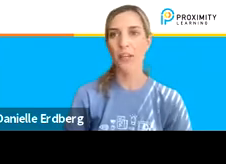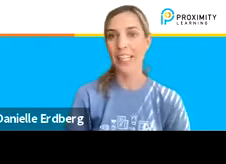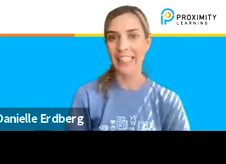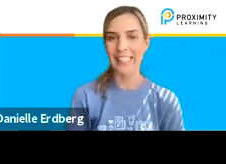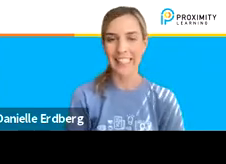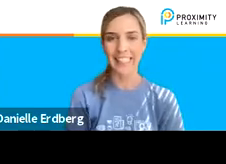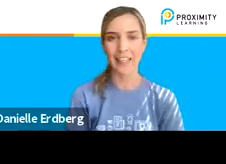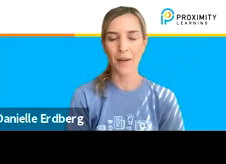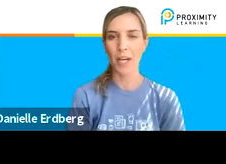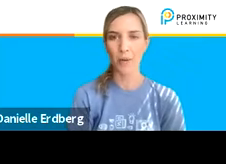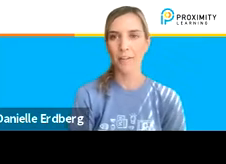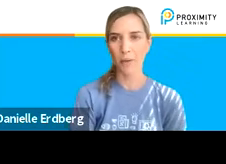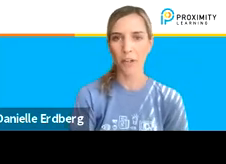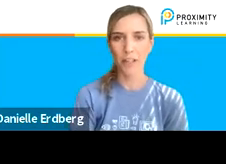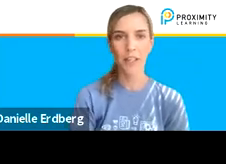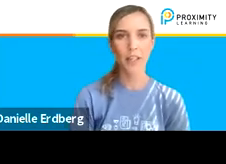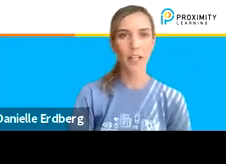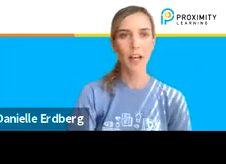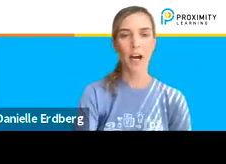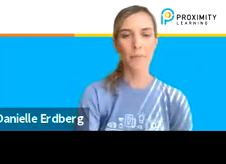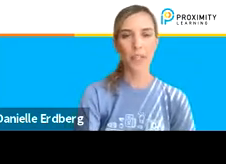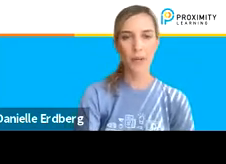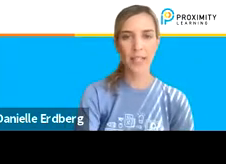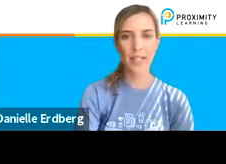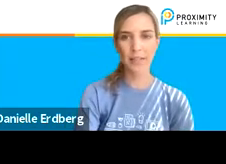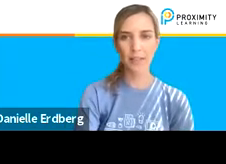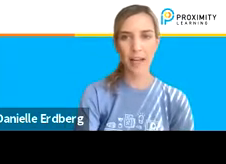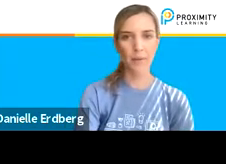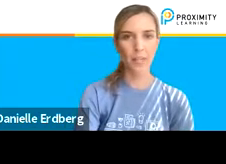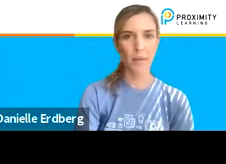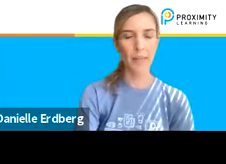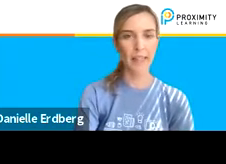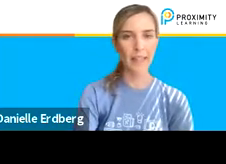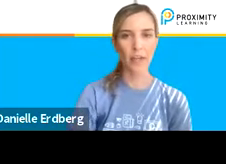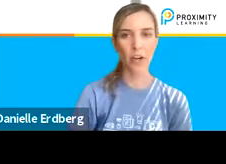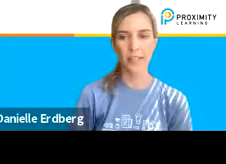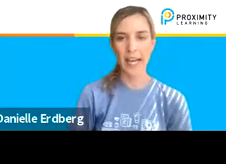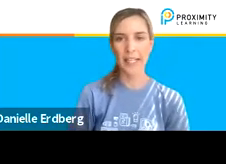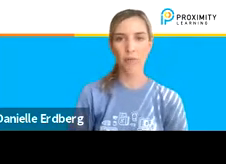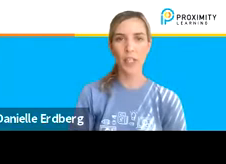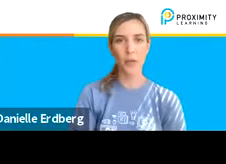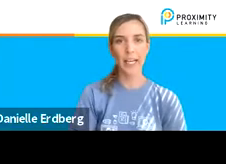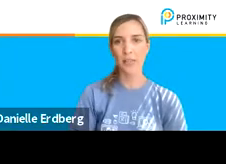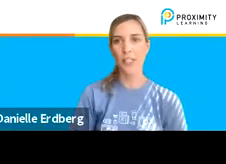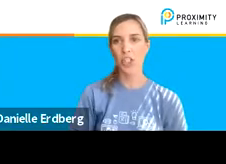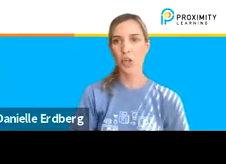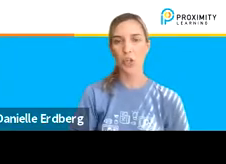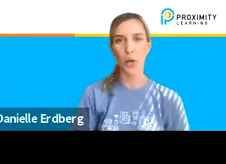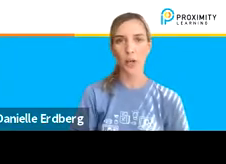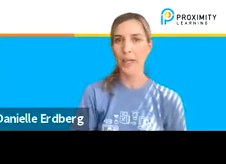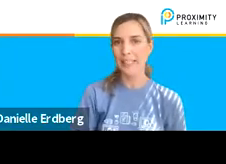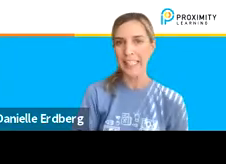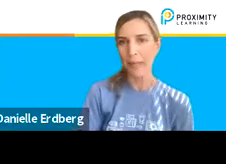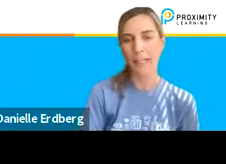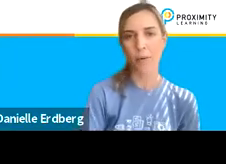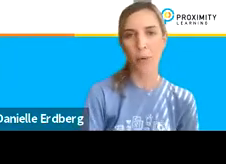what you guys would like to see going forward. And so I think that was the main things on our side. And then really quick, I just wanted to show you